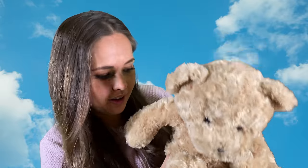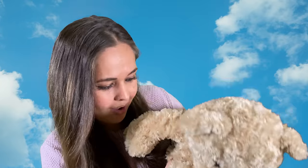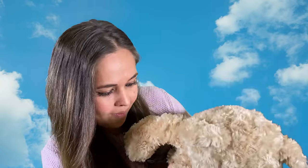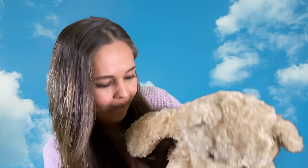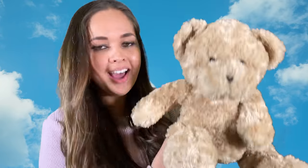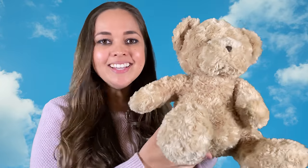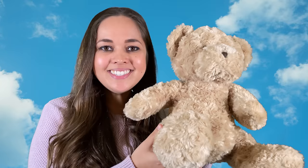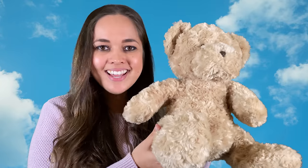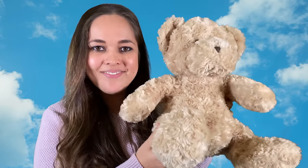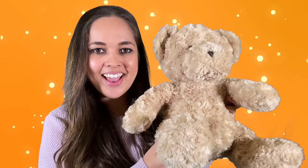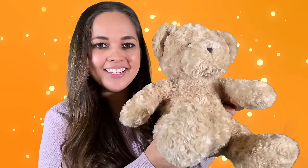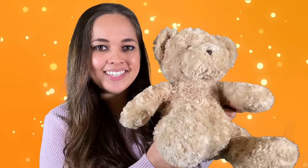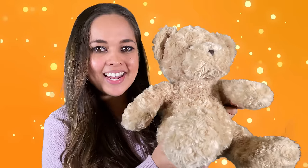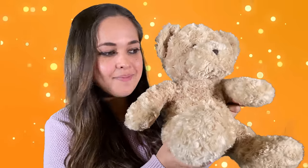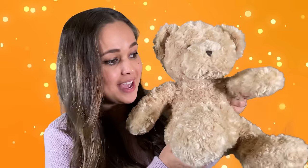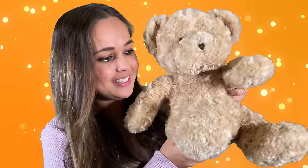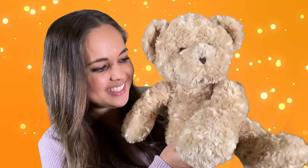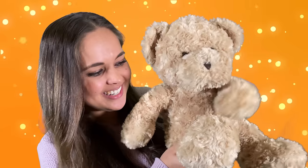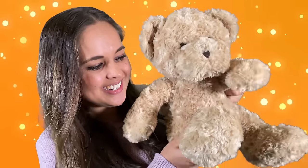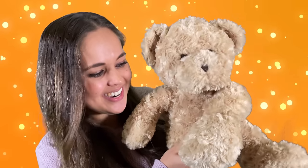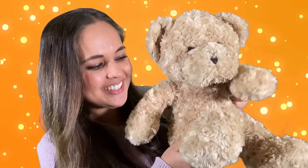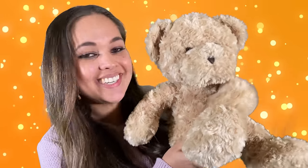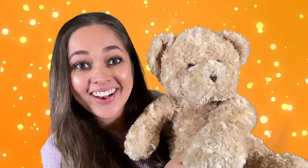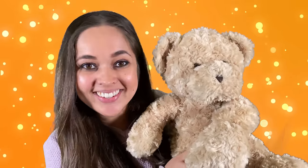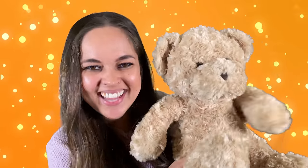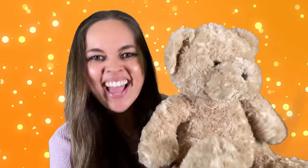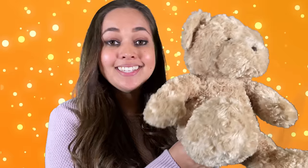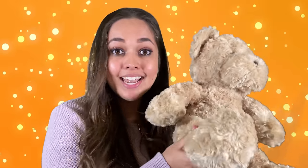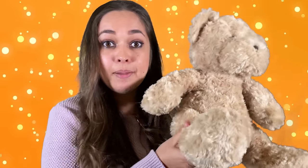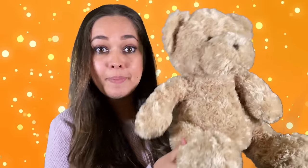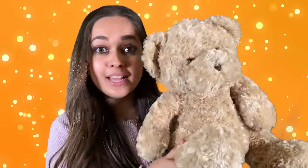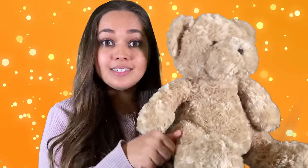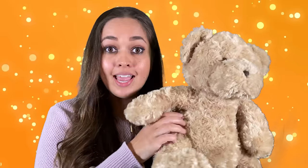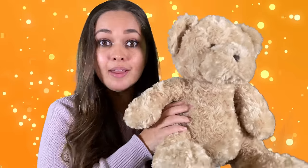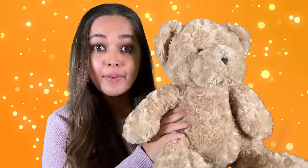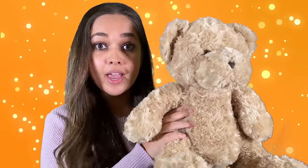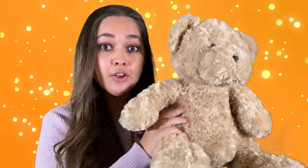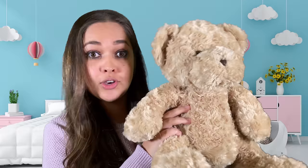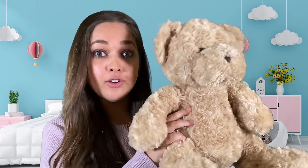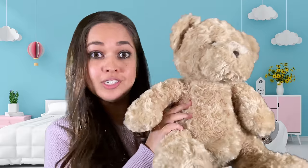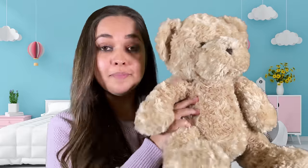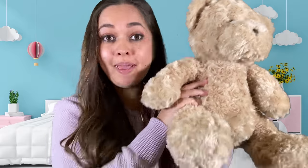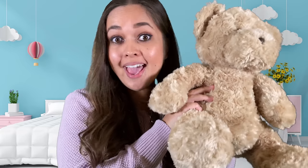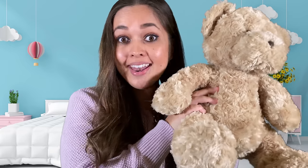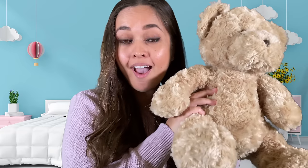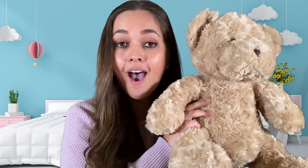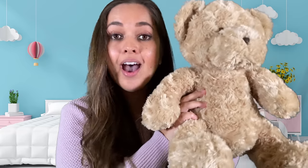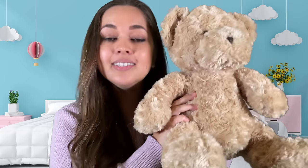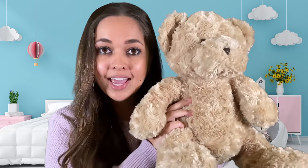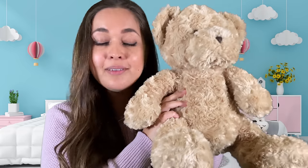down low. Teddy bear, touch your toes. Teddy bear, go to